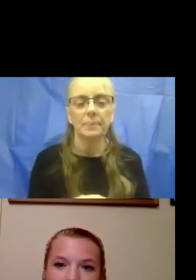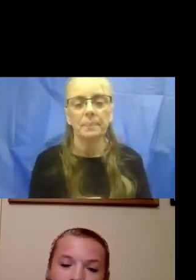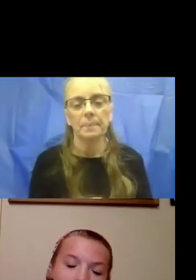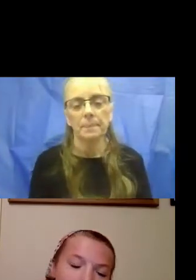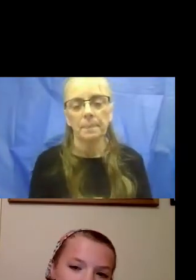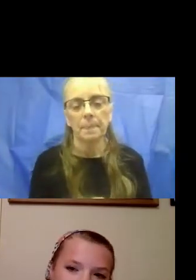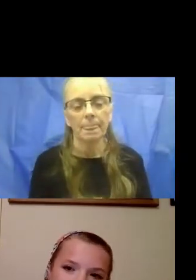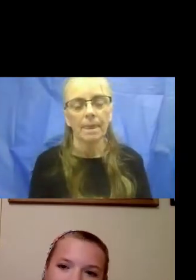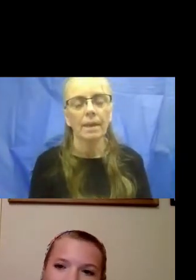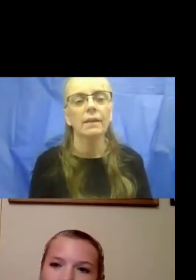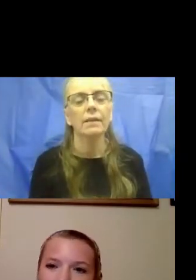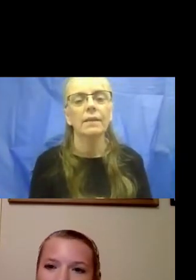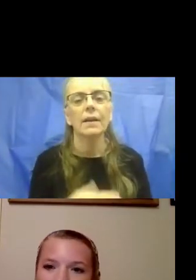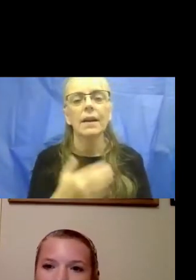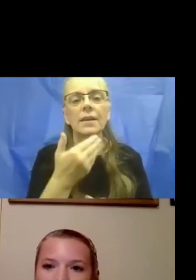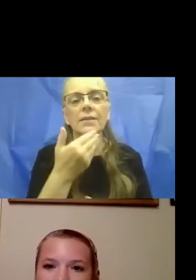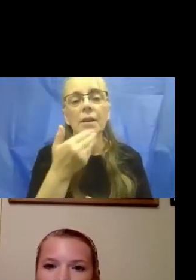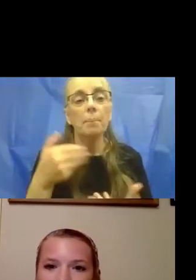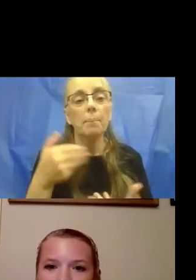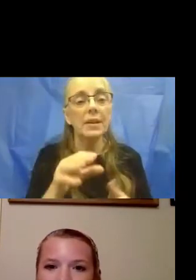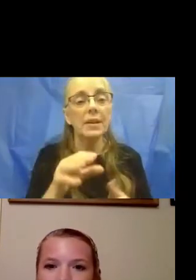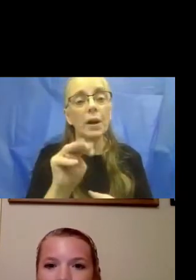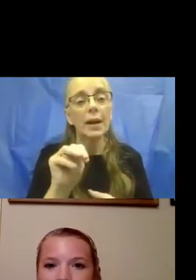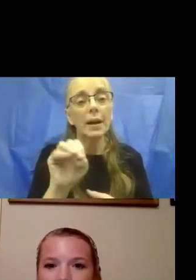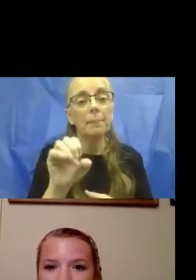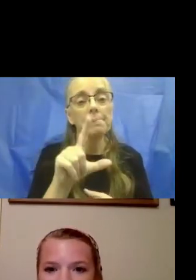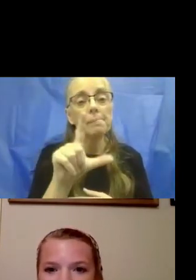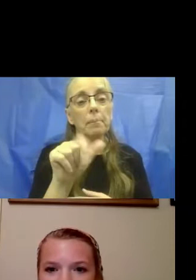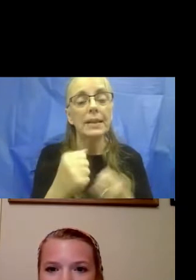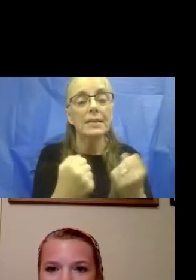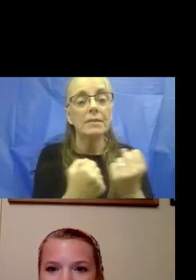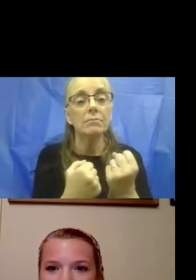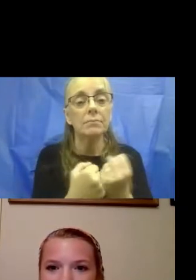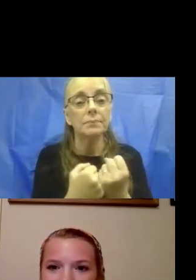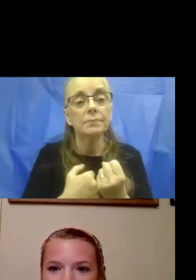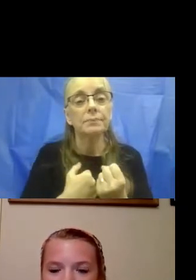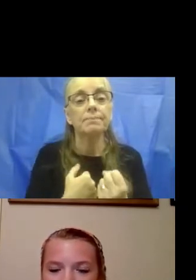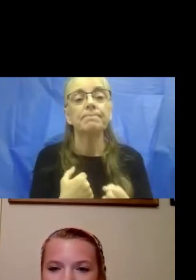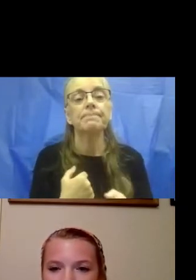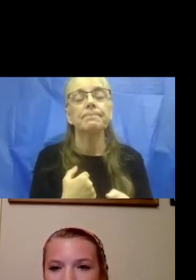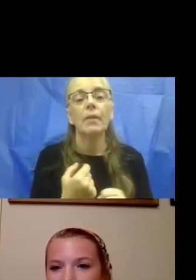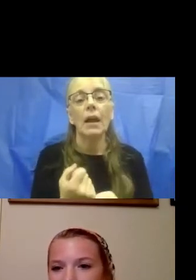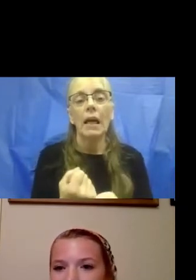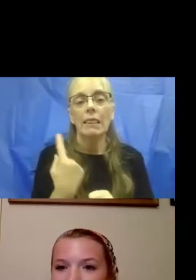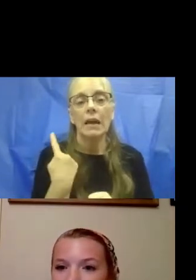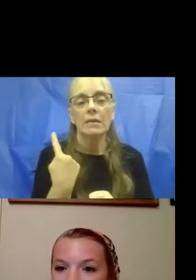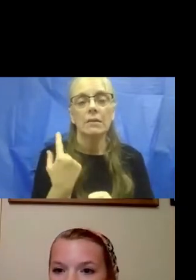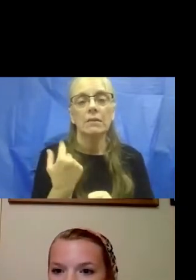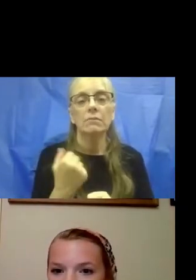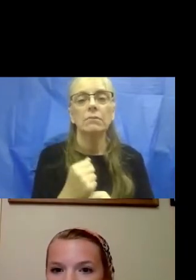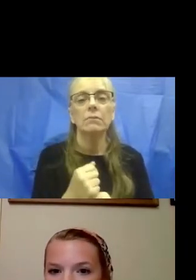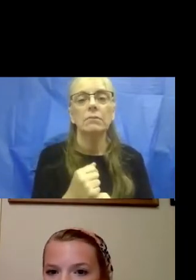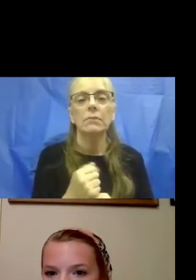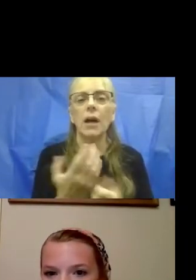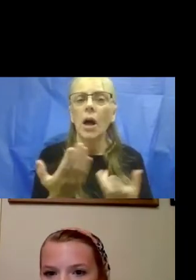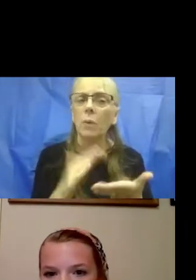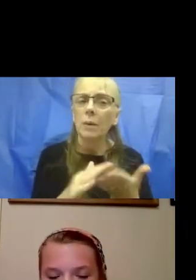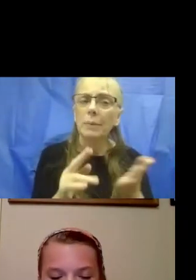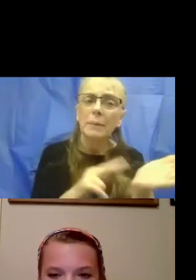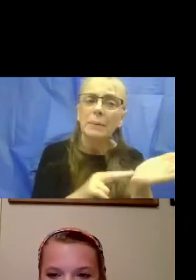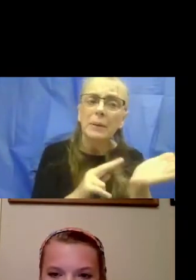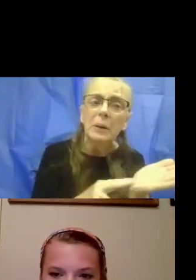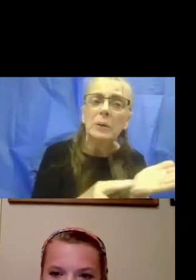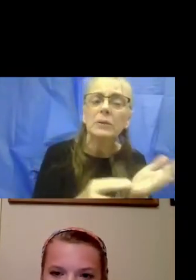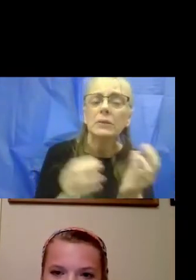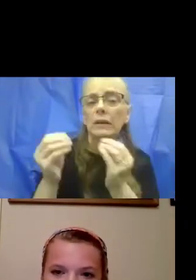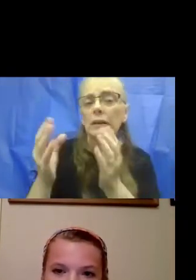But the best way Melissa has supported me was around this time last year. I wasn't sure if I wanted to be a nurse or a teacher or do